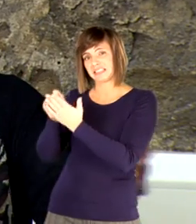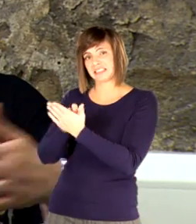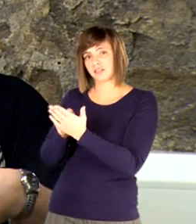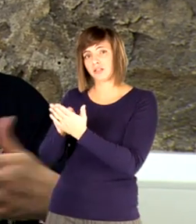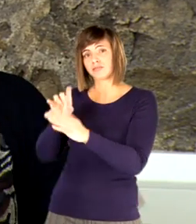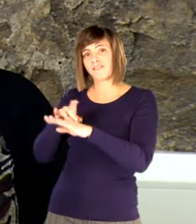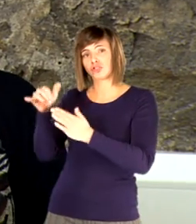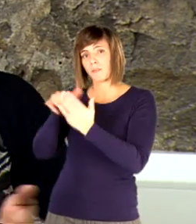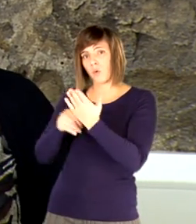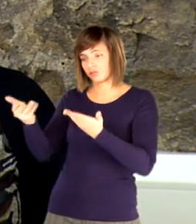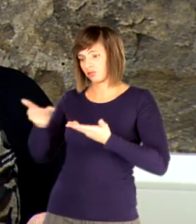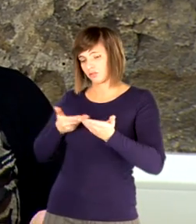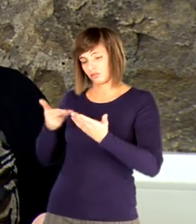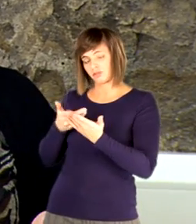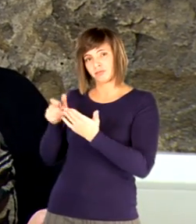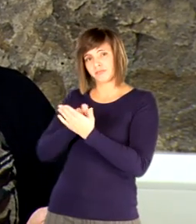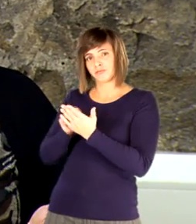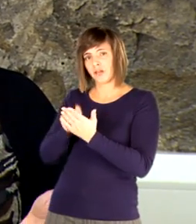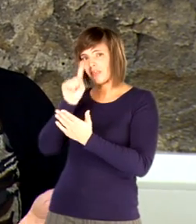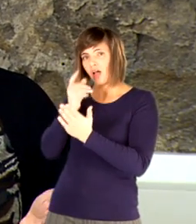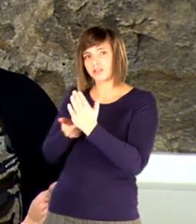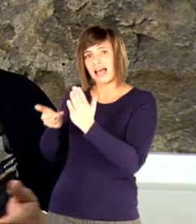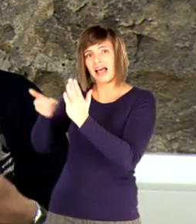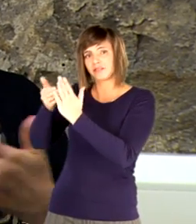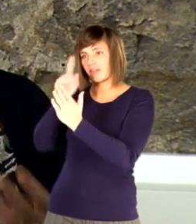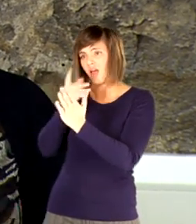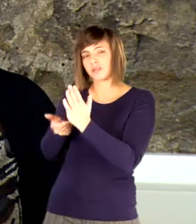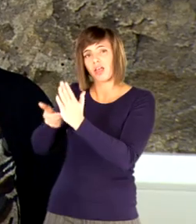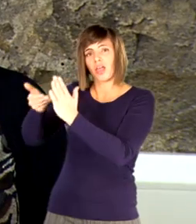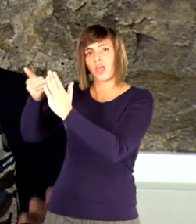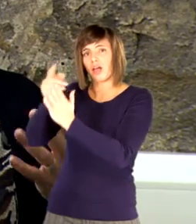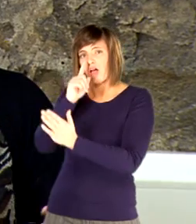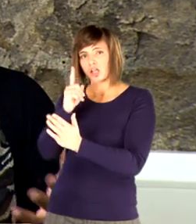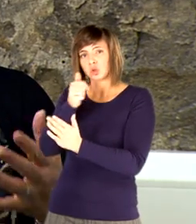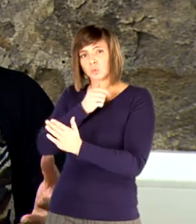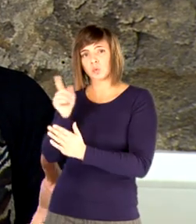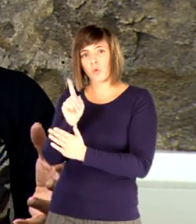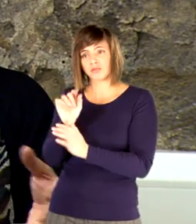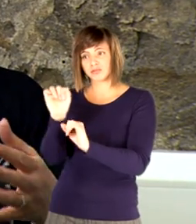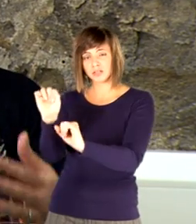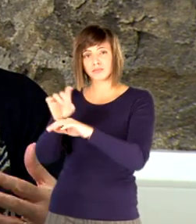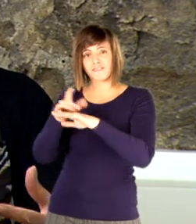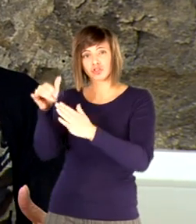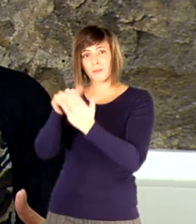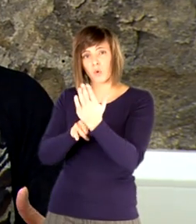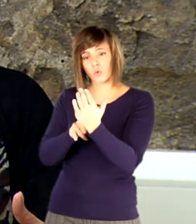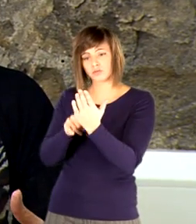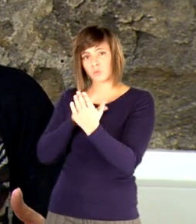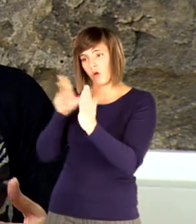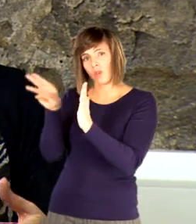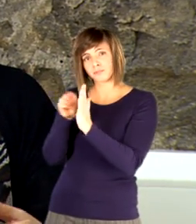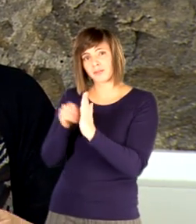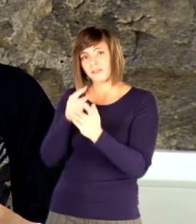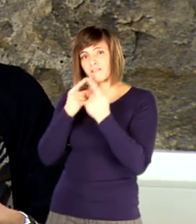who's got all the professionals' reports in, and they're not in a position to make things up. They only can use what's in someone else's